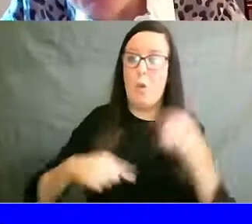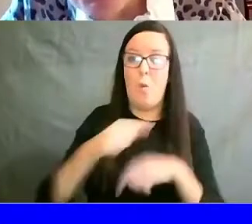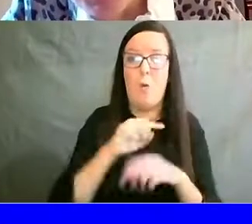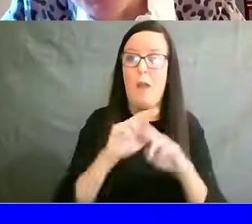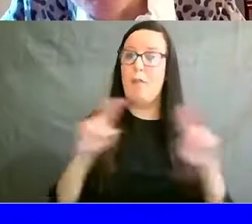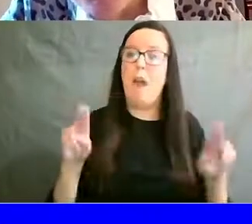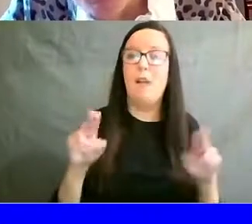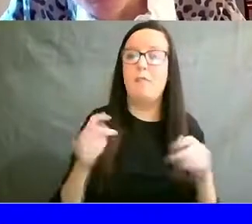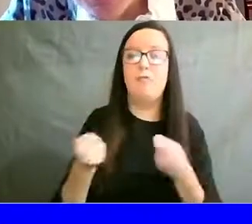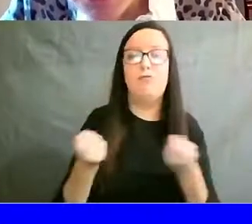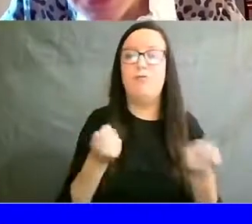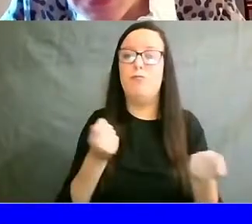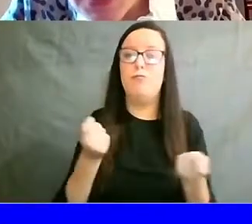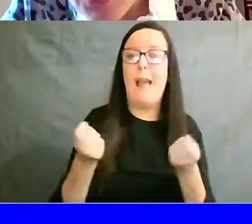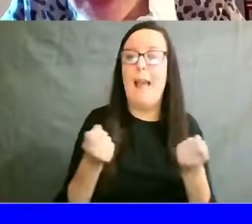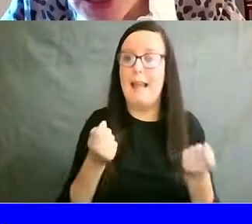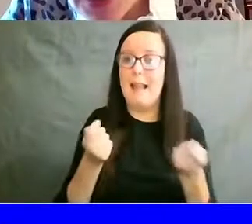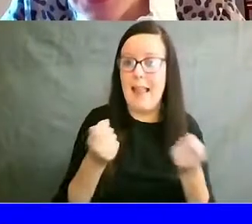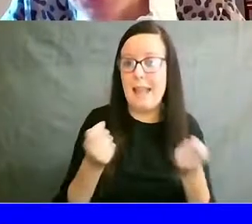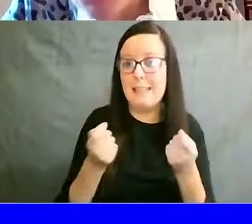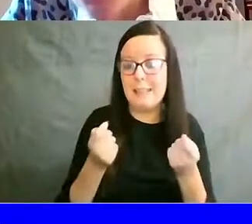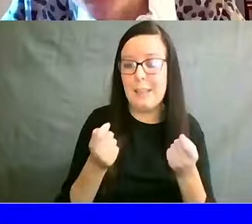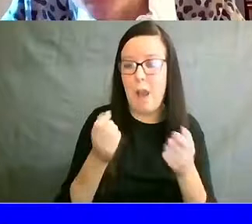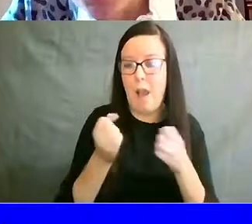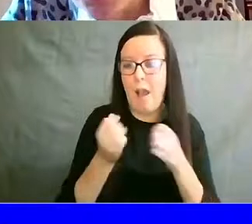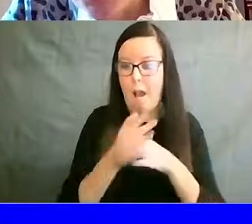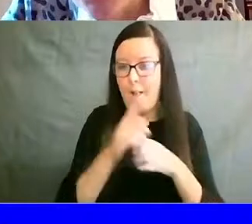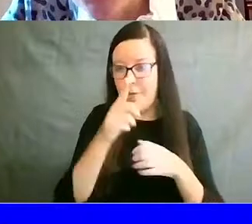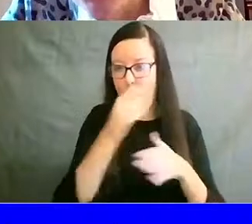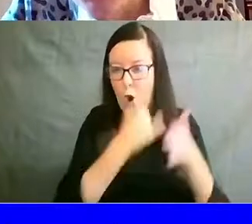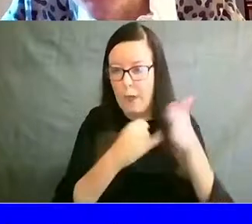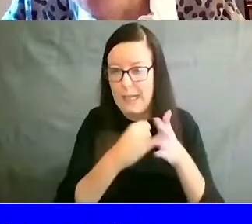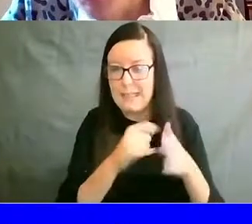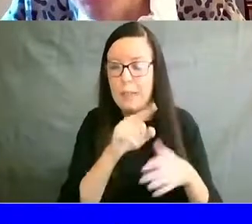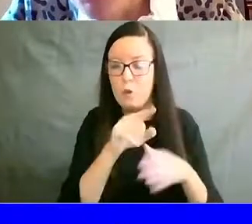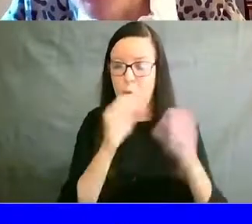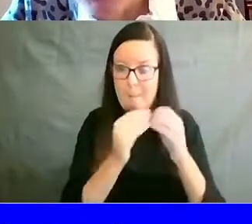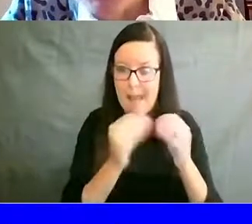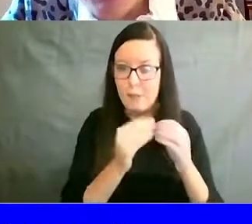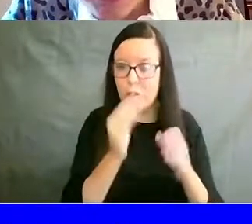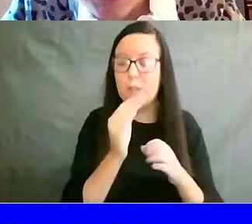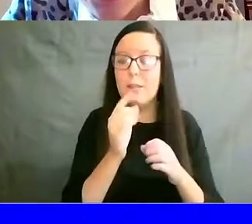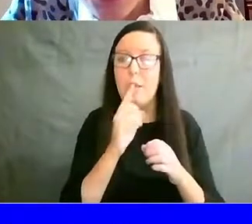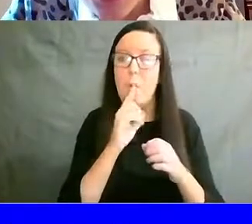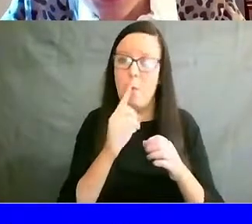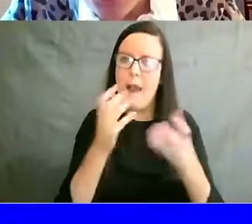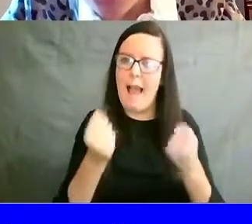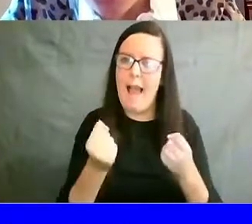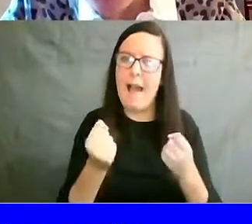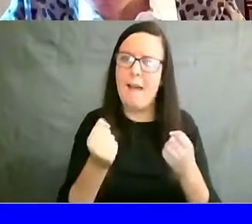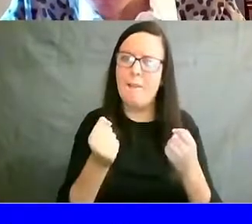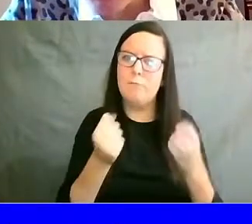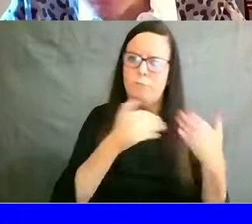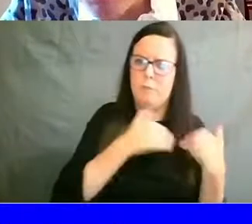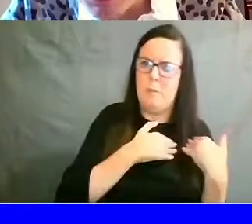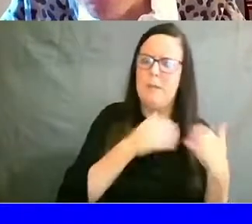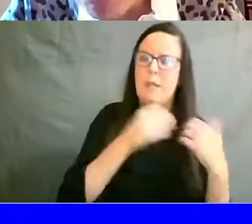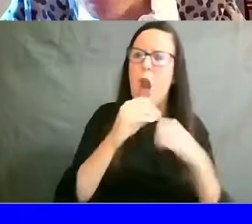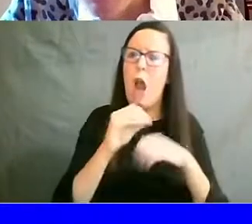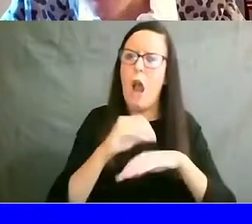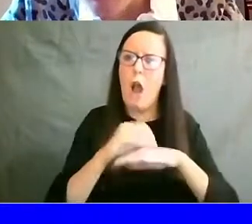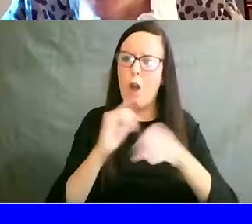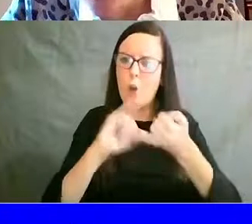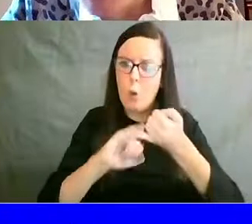the entities that you've mentioned. So there is a duty on employers and regulators to ensure that training is